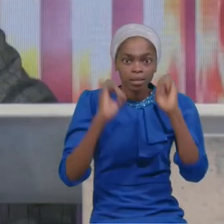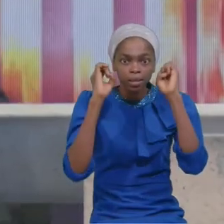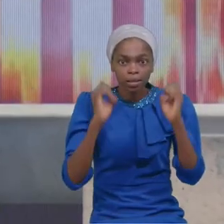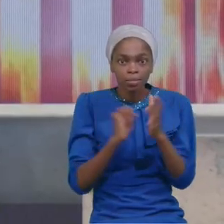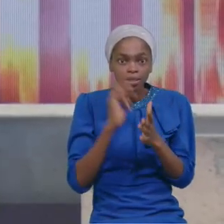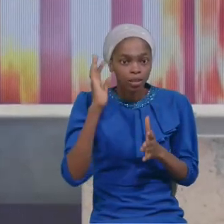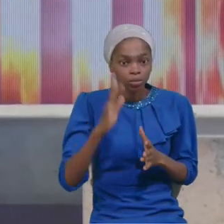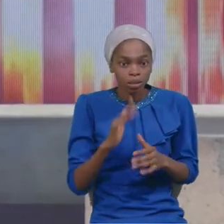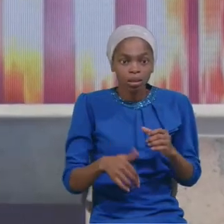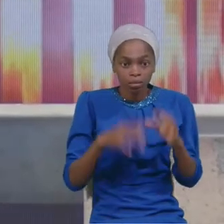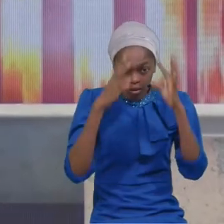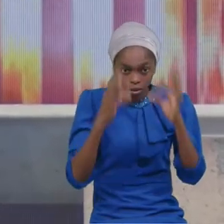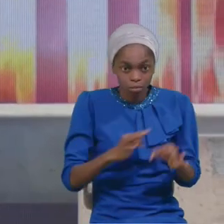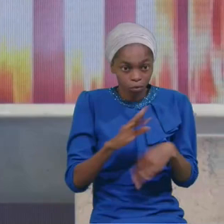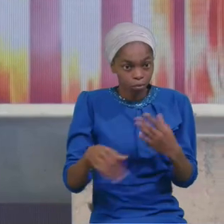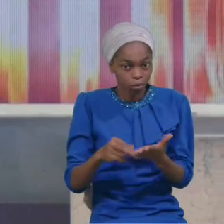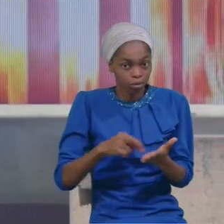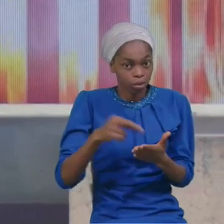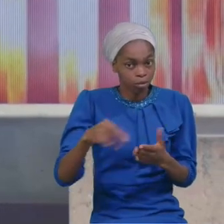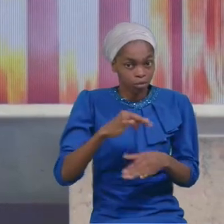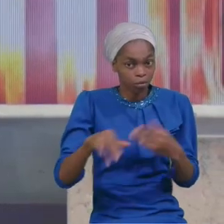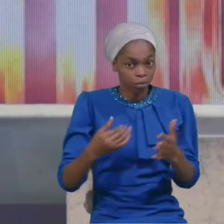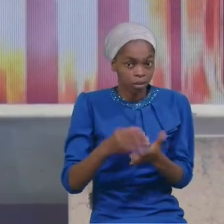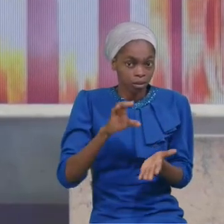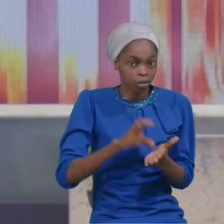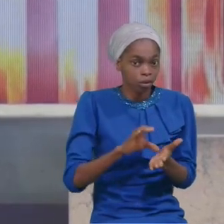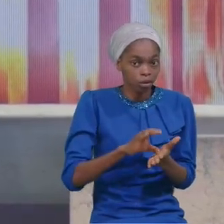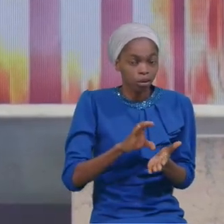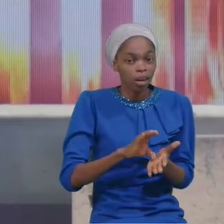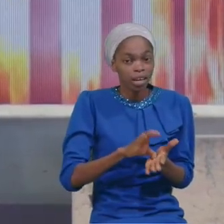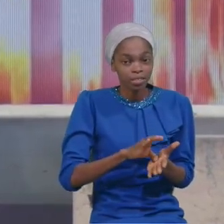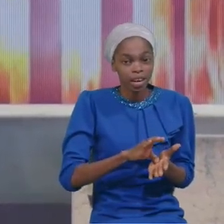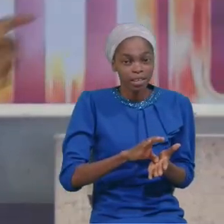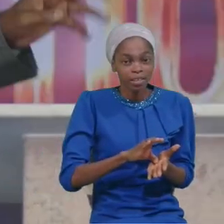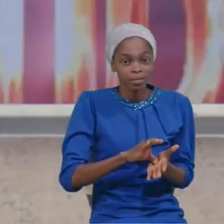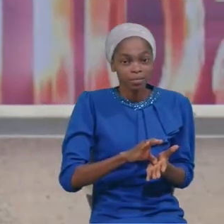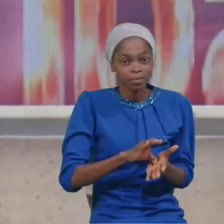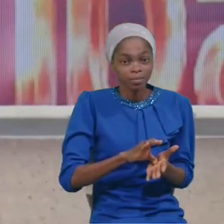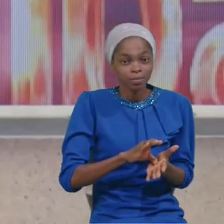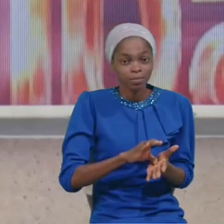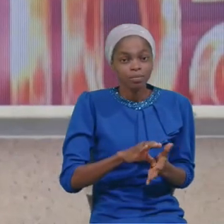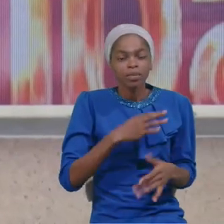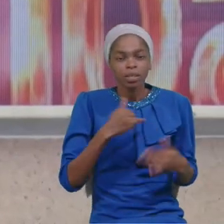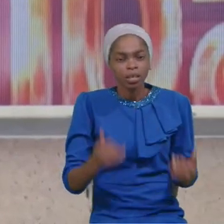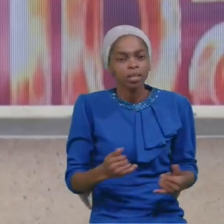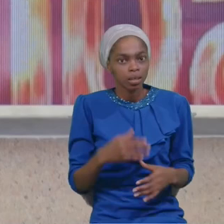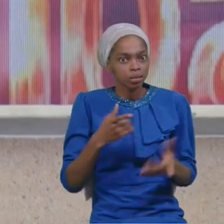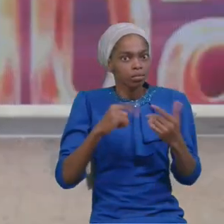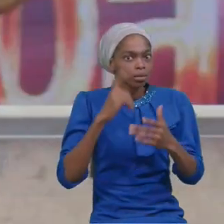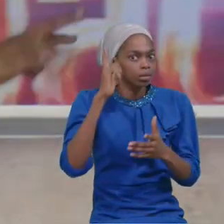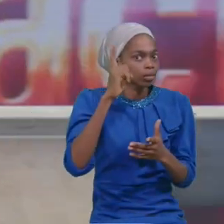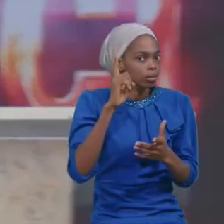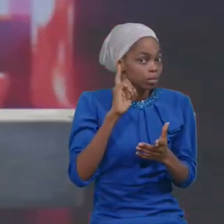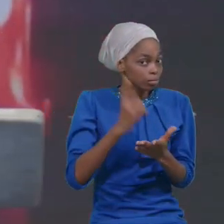following week, and then in the, just a week to the exam, is still going to the nightclub,